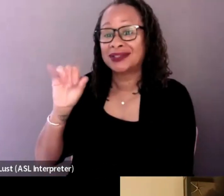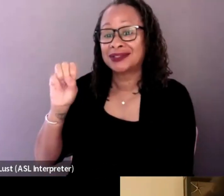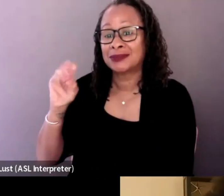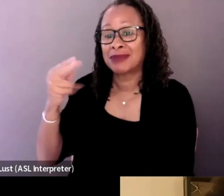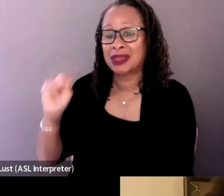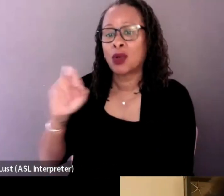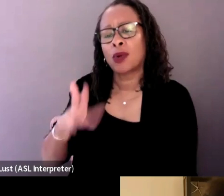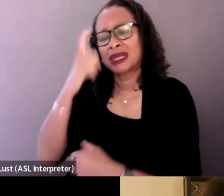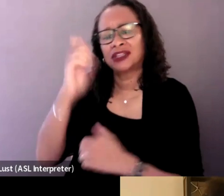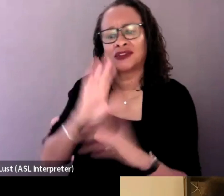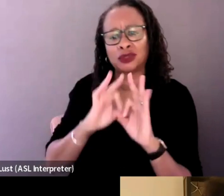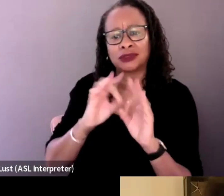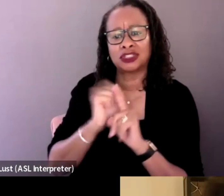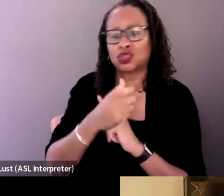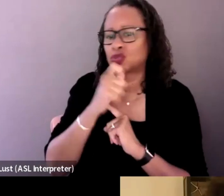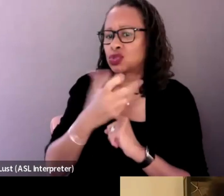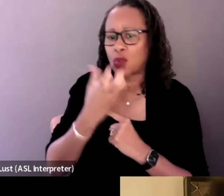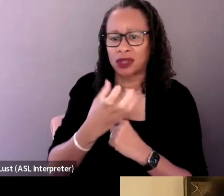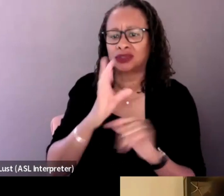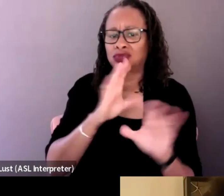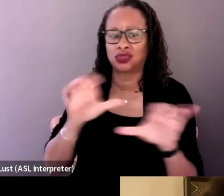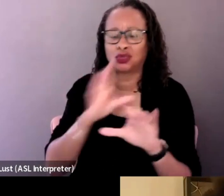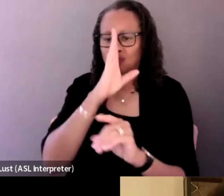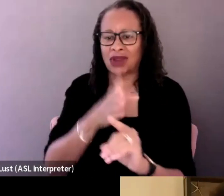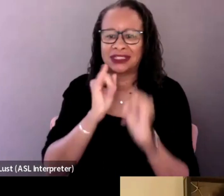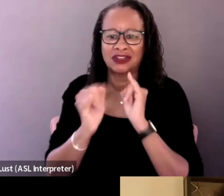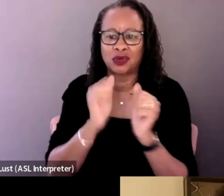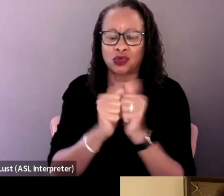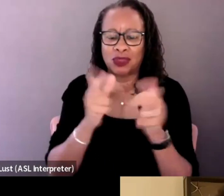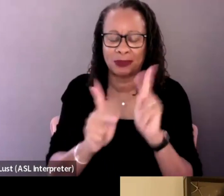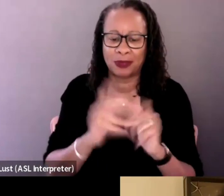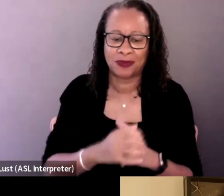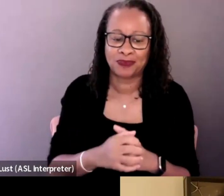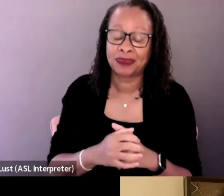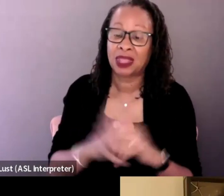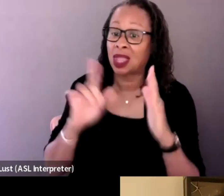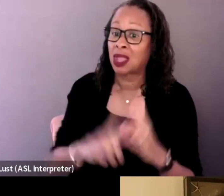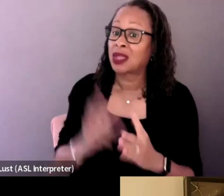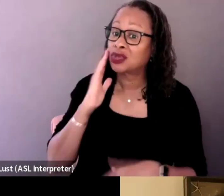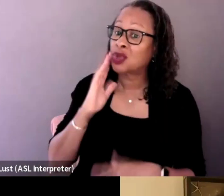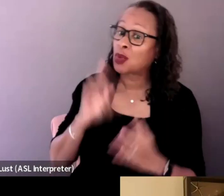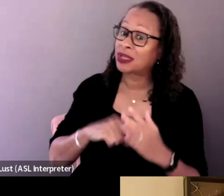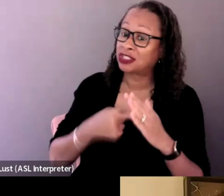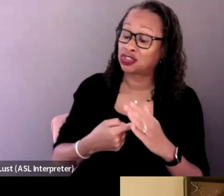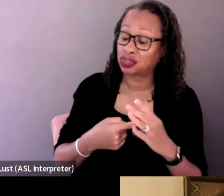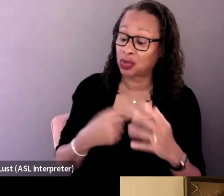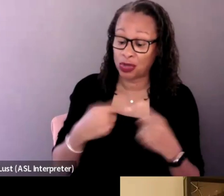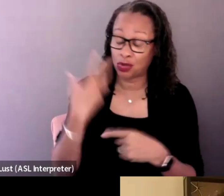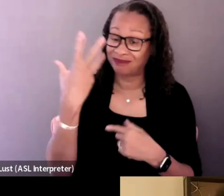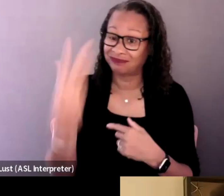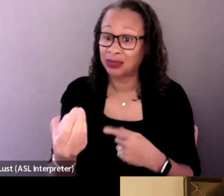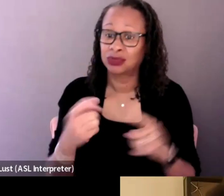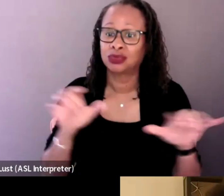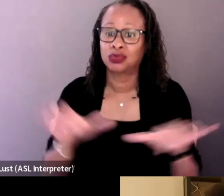were in that you didn't want to do direct interviews with your subjects? You know, initially when you go out to do a